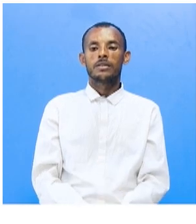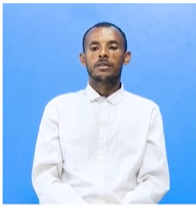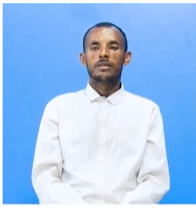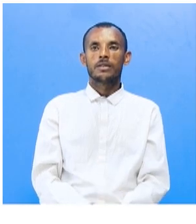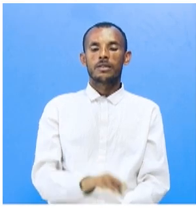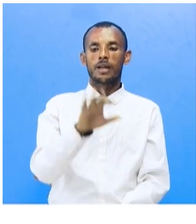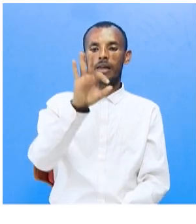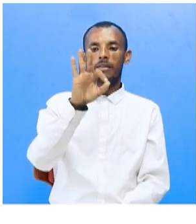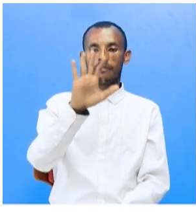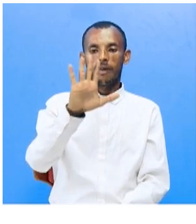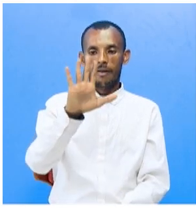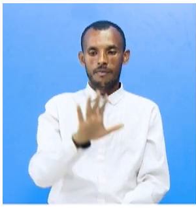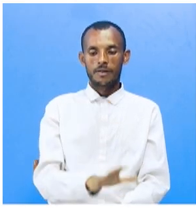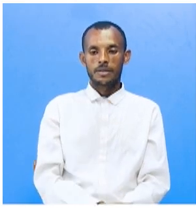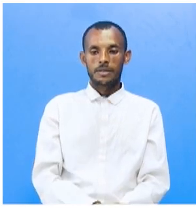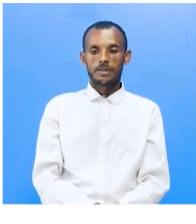95x,